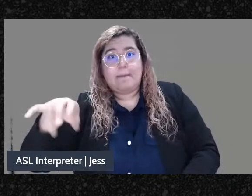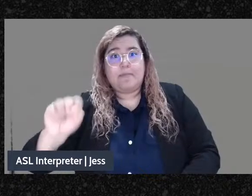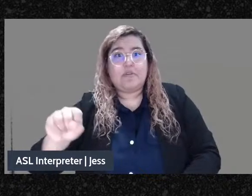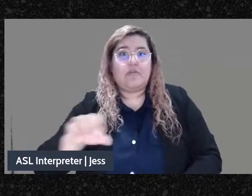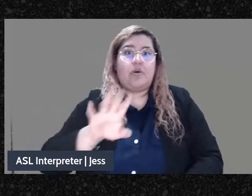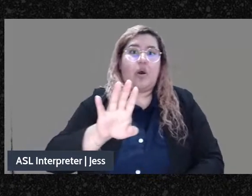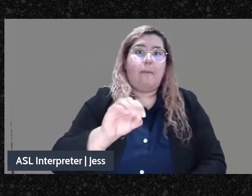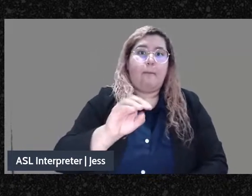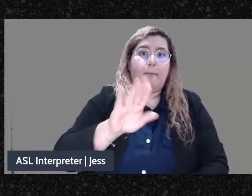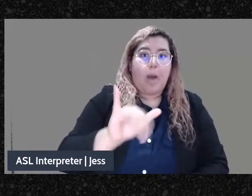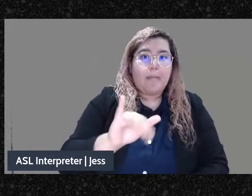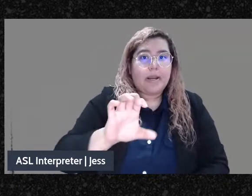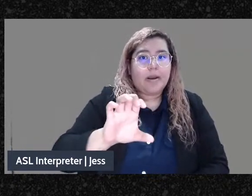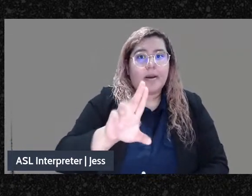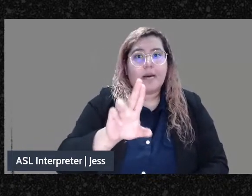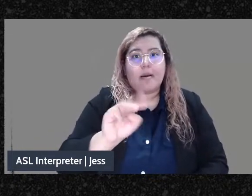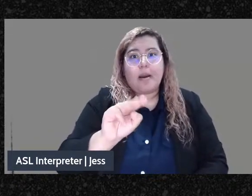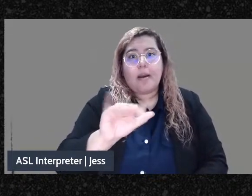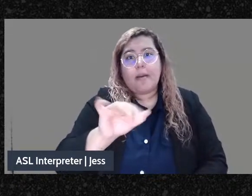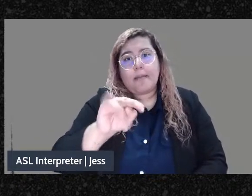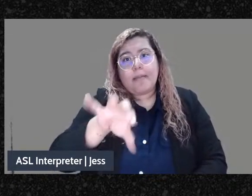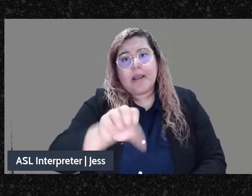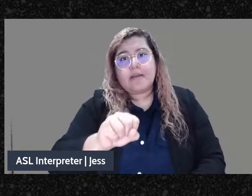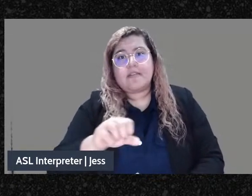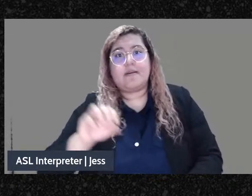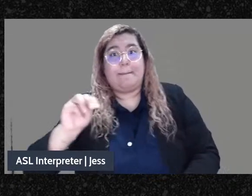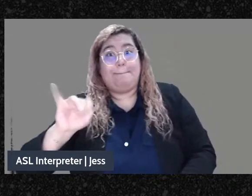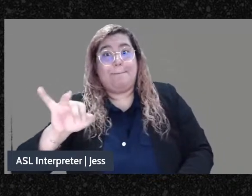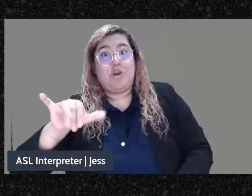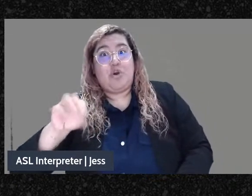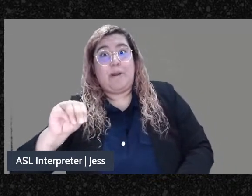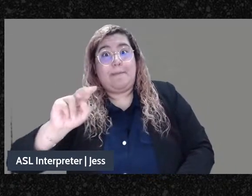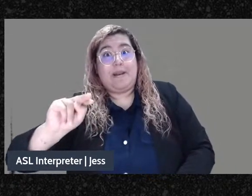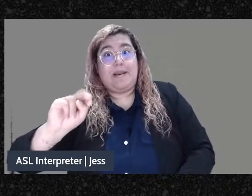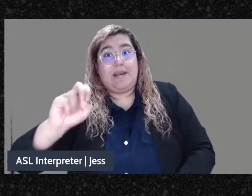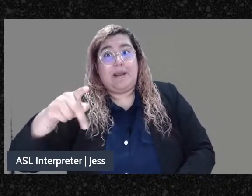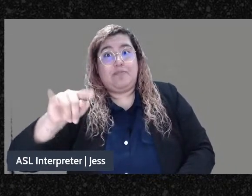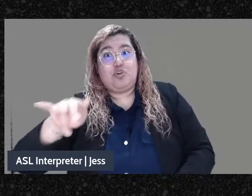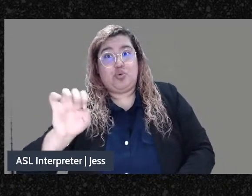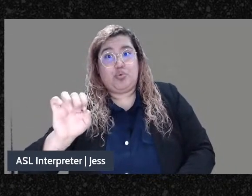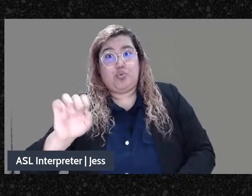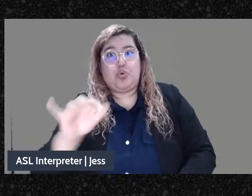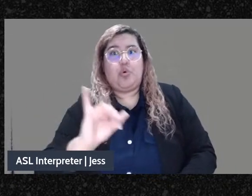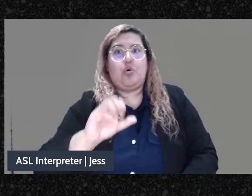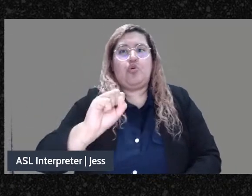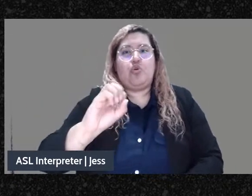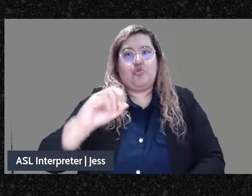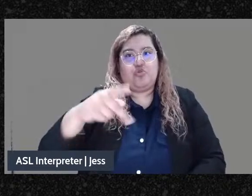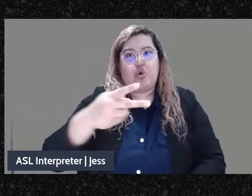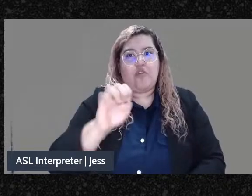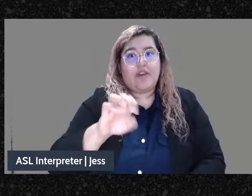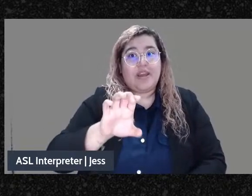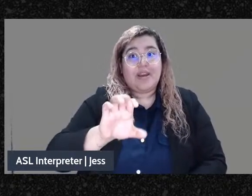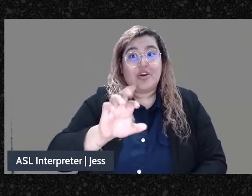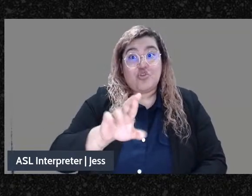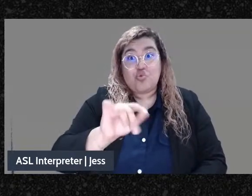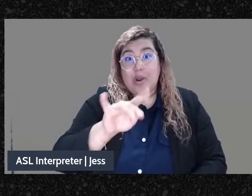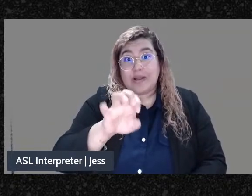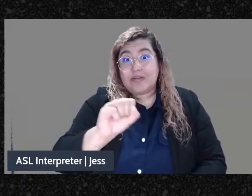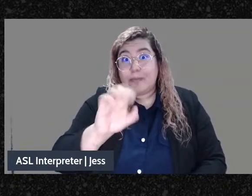Neptune, and especially Sophie Kreitzberg, who's coordinating so much of the work that goes into these events behind the